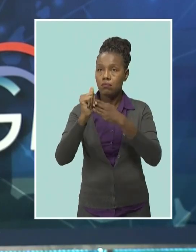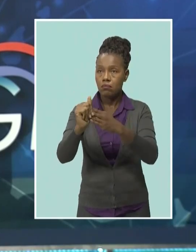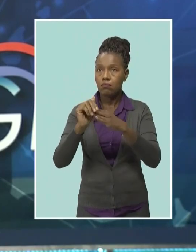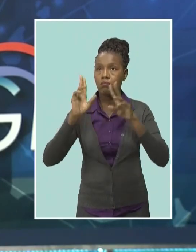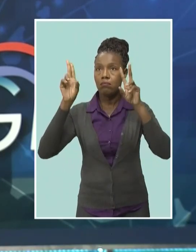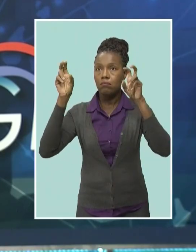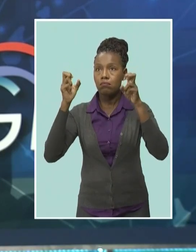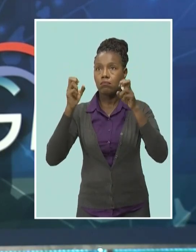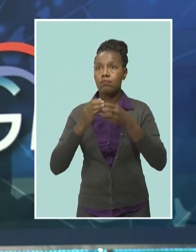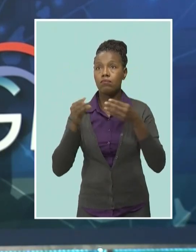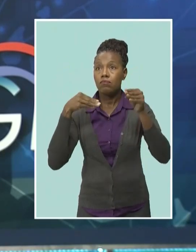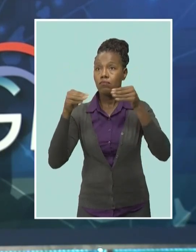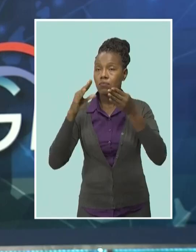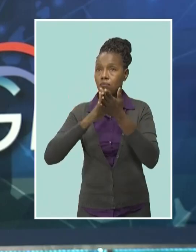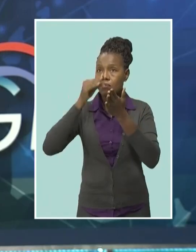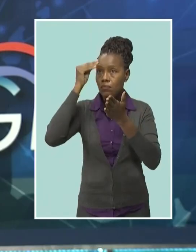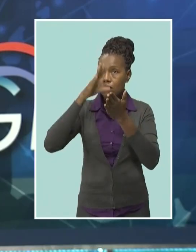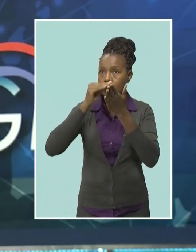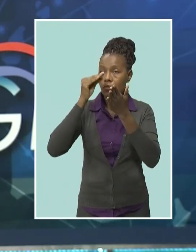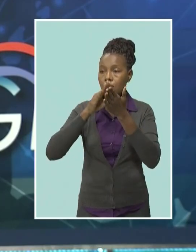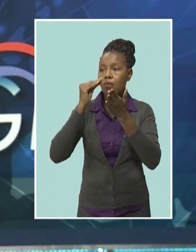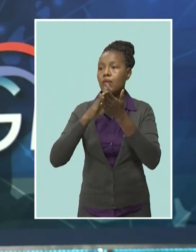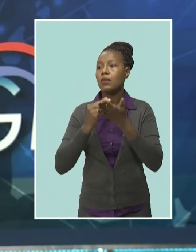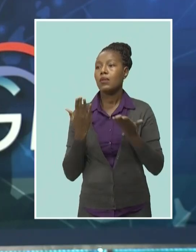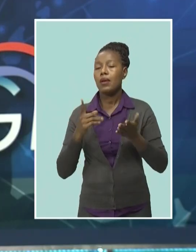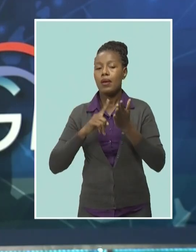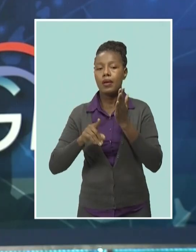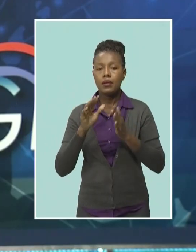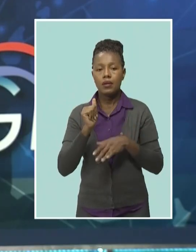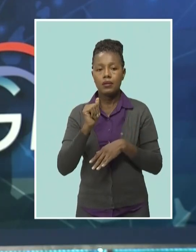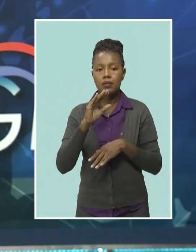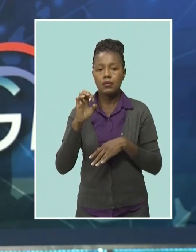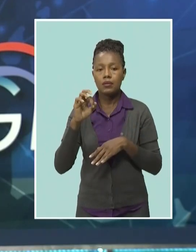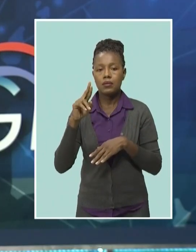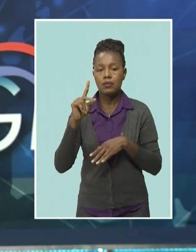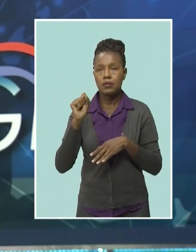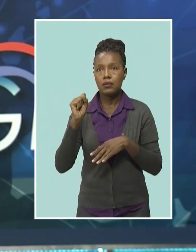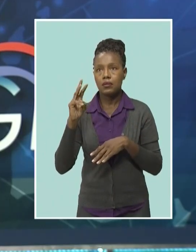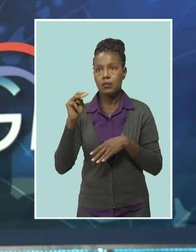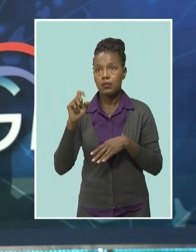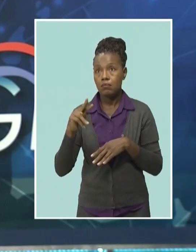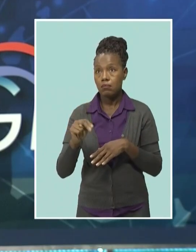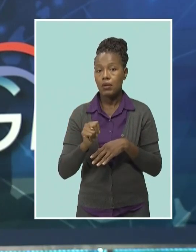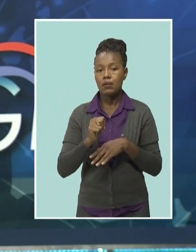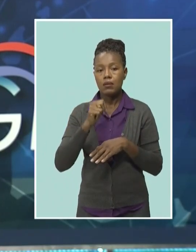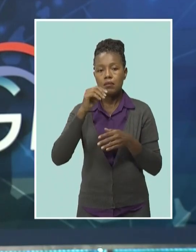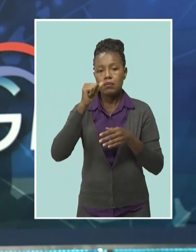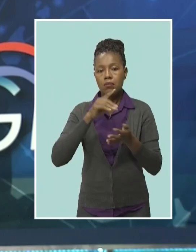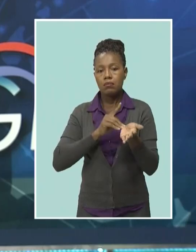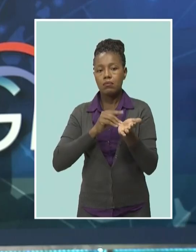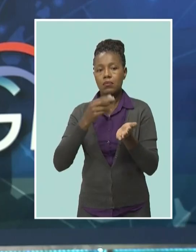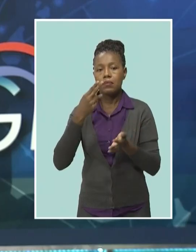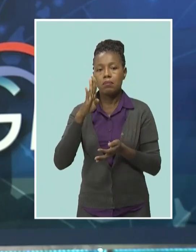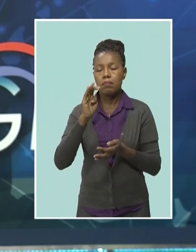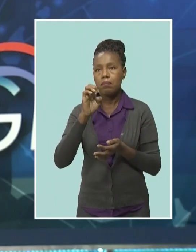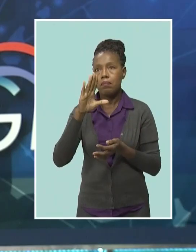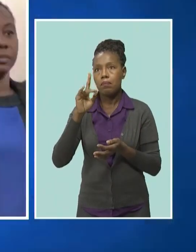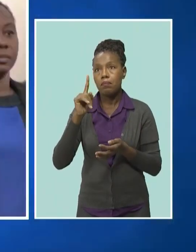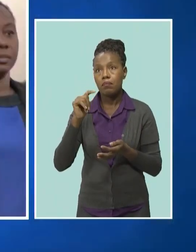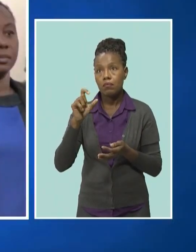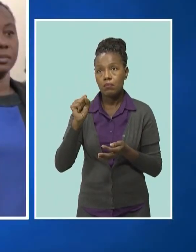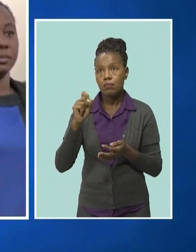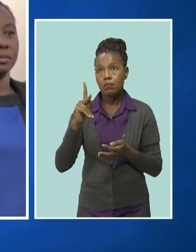Learning, Credentialing and Assessment. Chairman of CXC, Professor Sir Hilary Beckles, has voiced concern about the pace at which the English-speaking